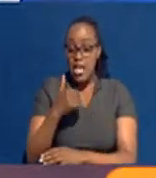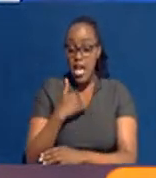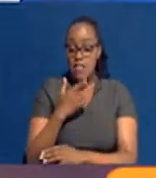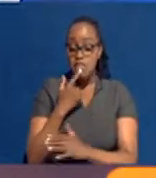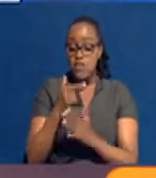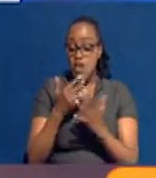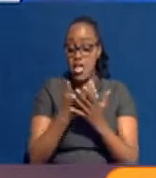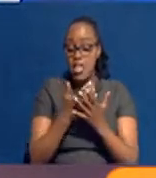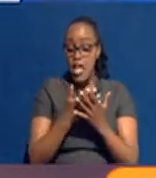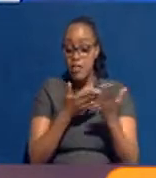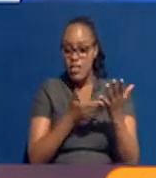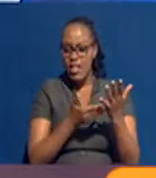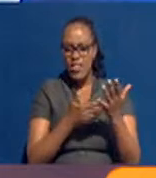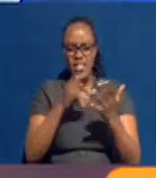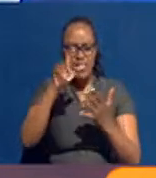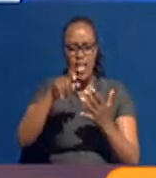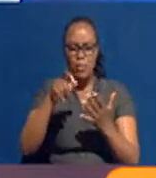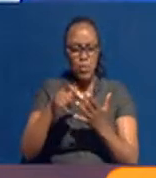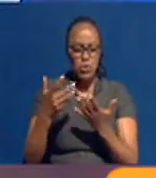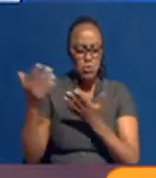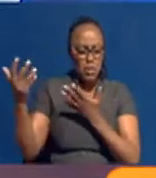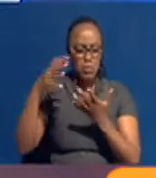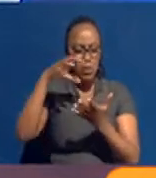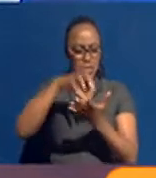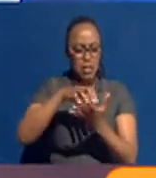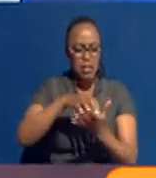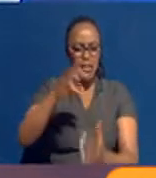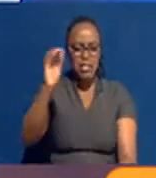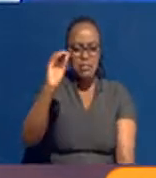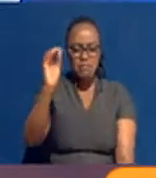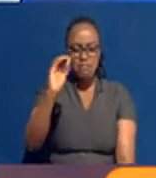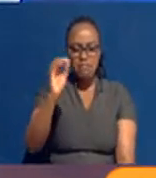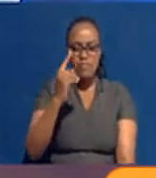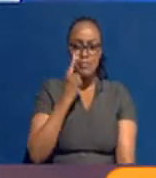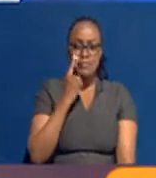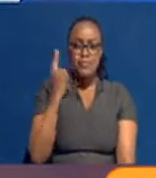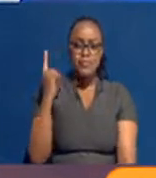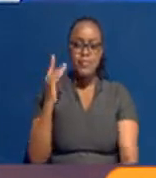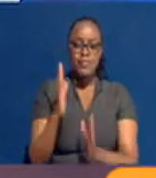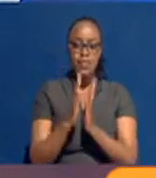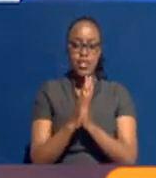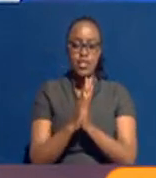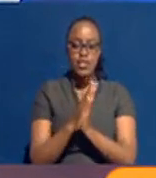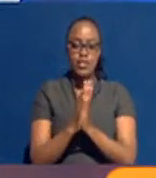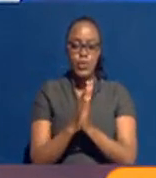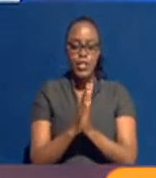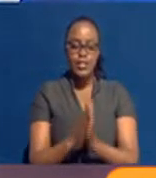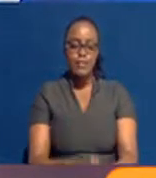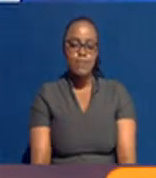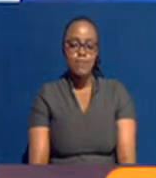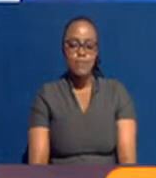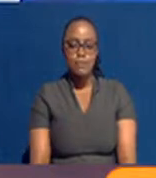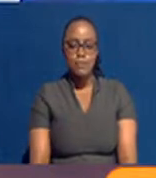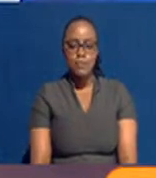him should have never been charged in the first place. Let's get more from our very own Sam Gitug.